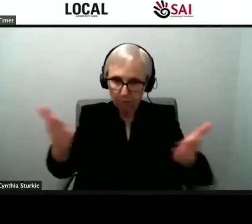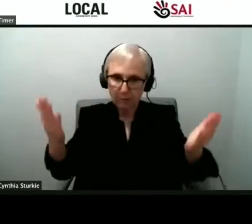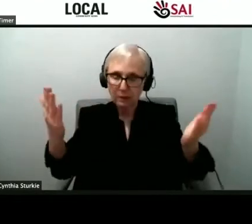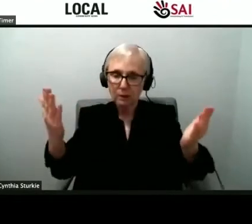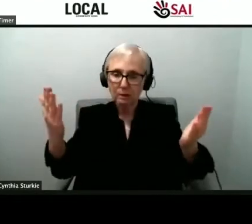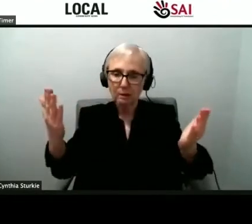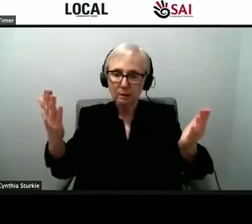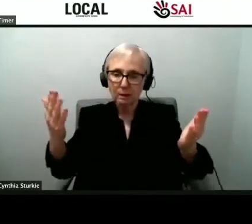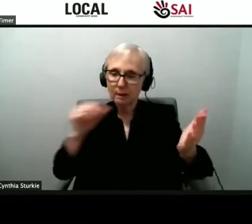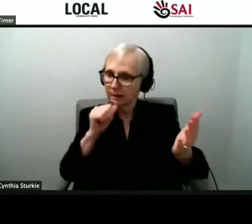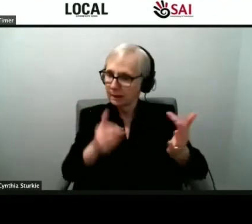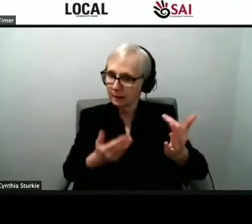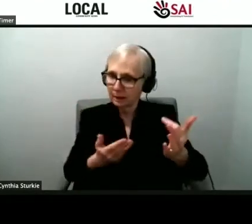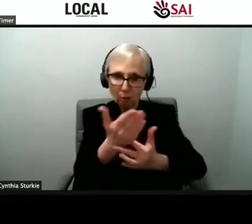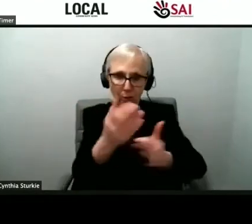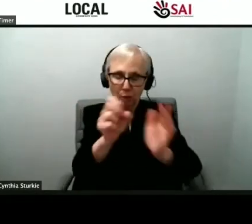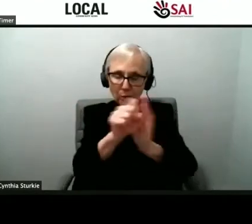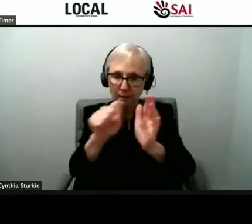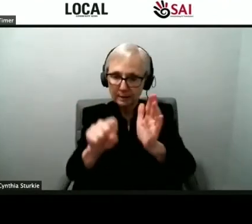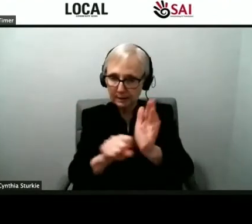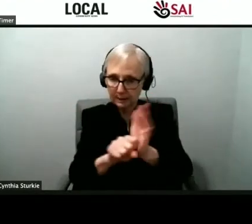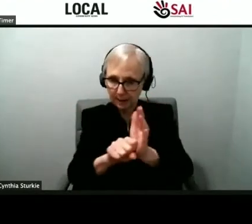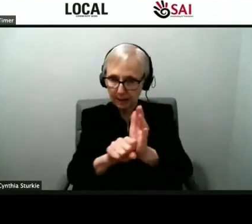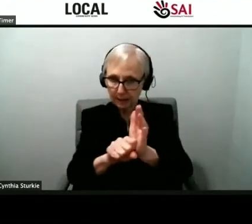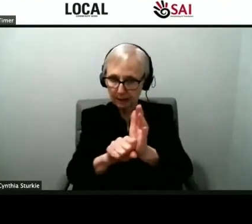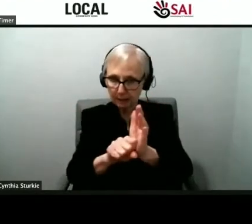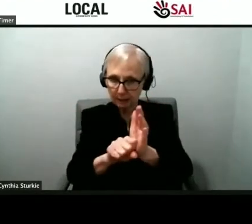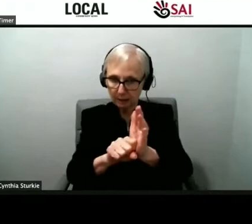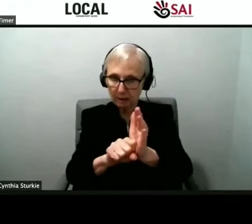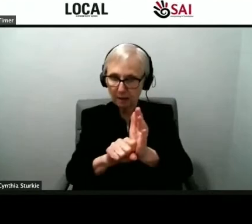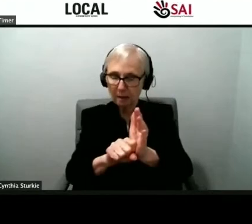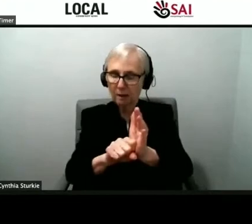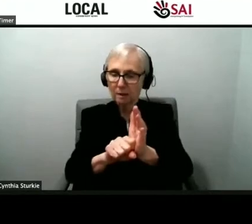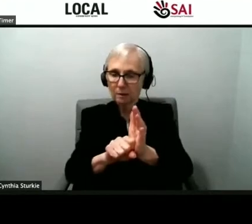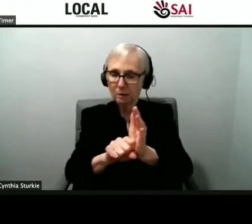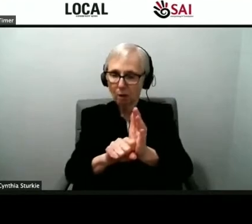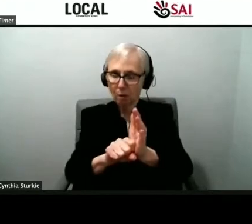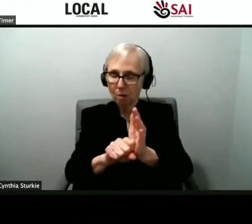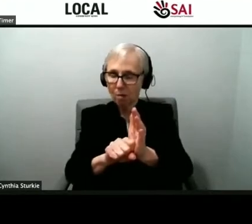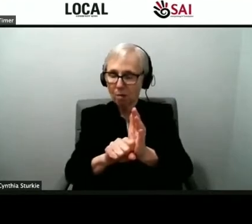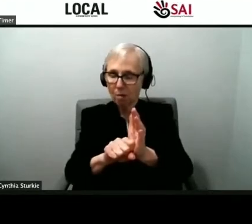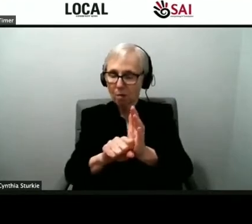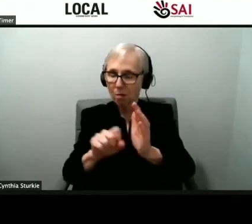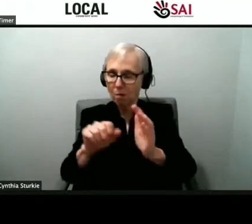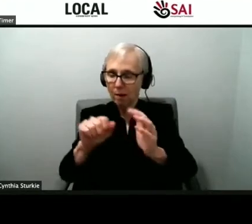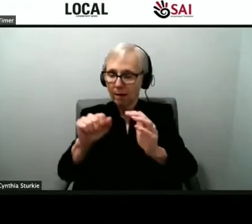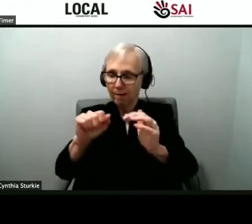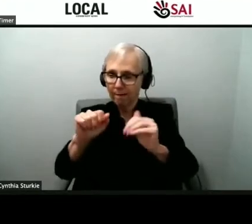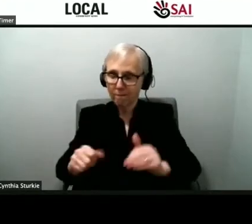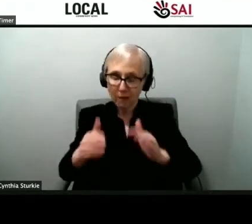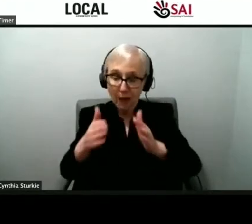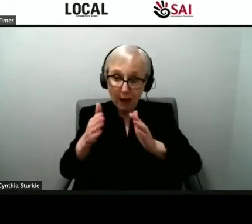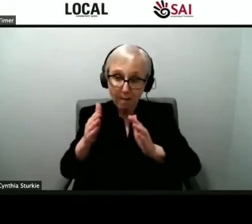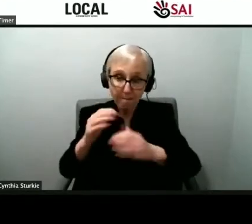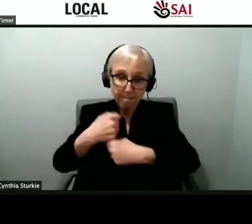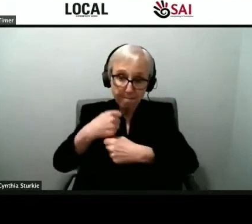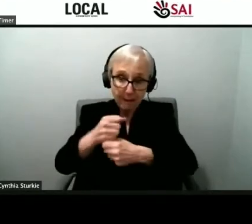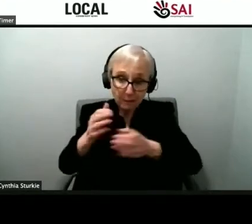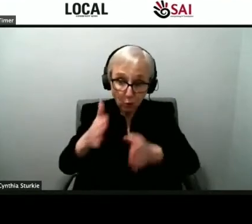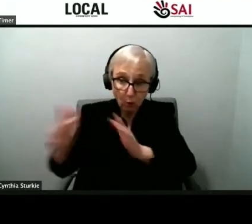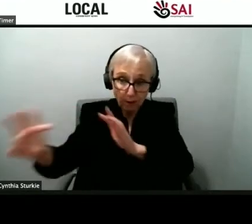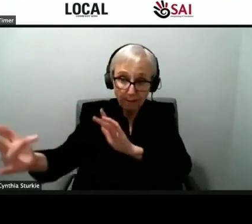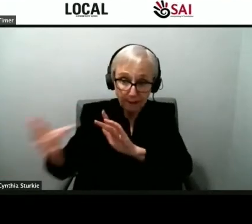that did not go through the state. So even if we do use that as an avenue for them to contact us, that makes